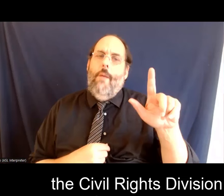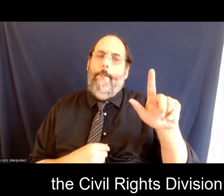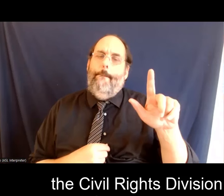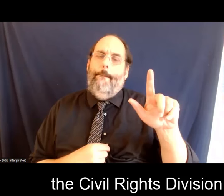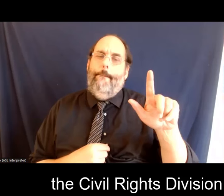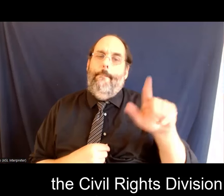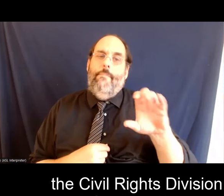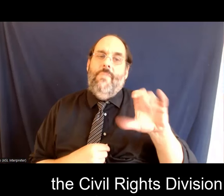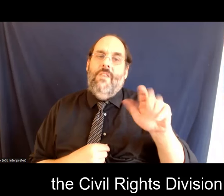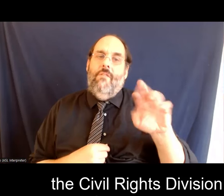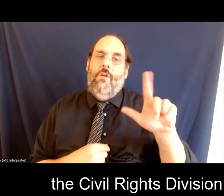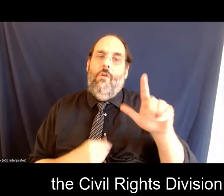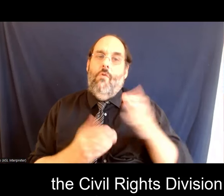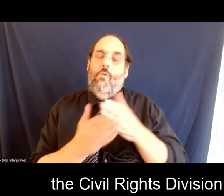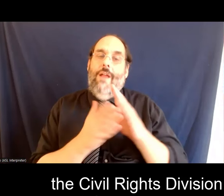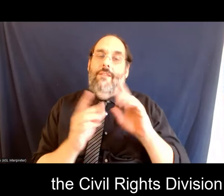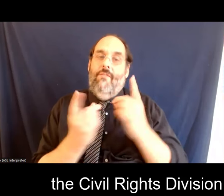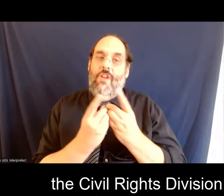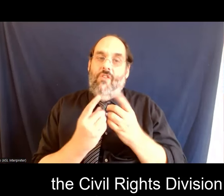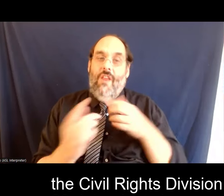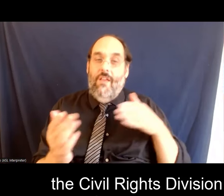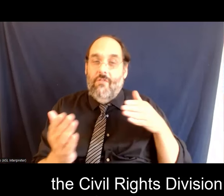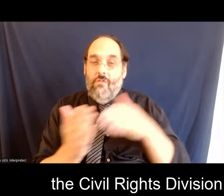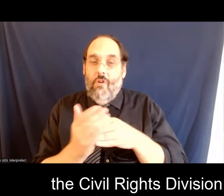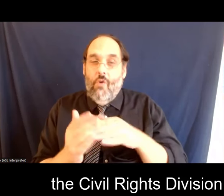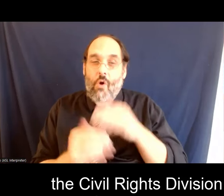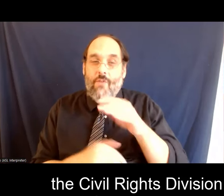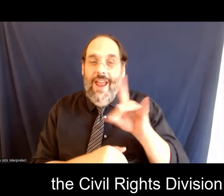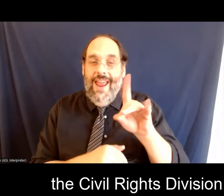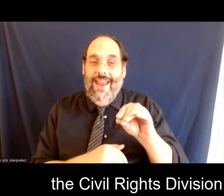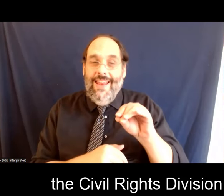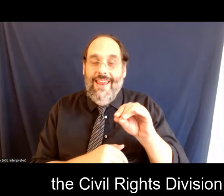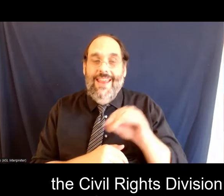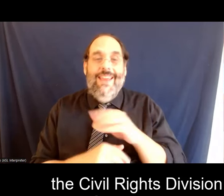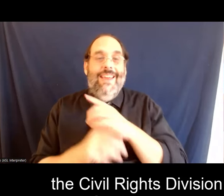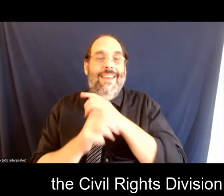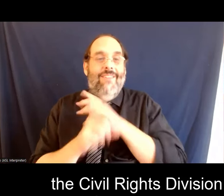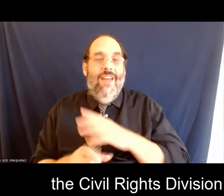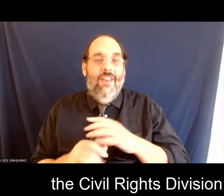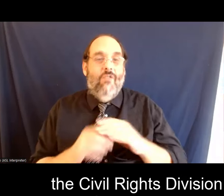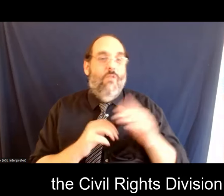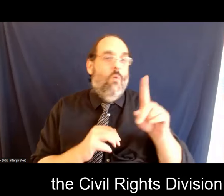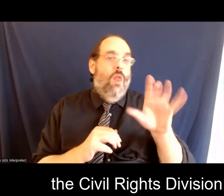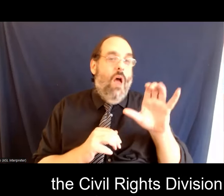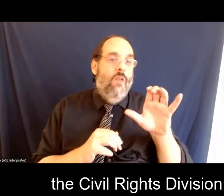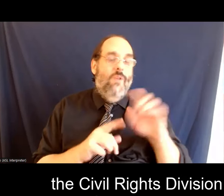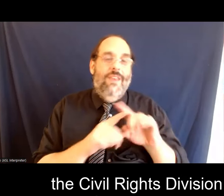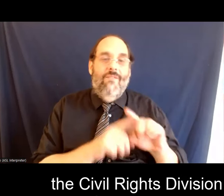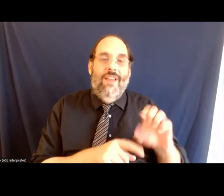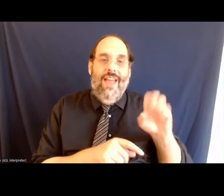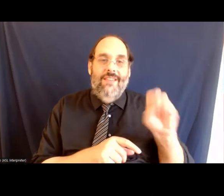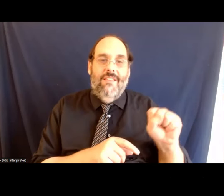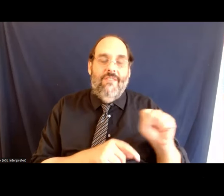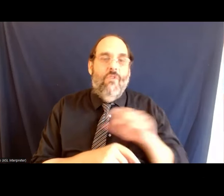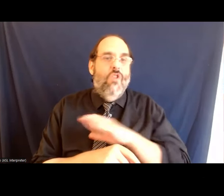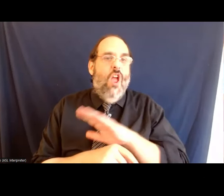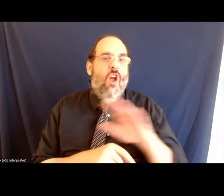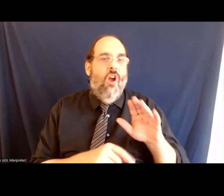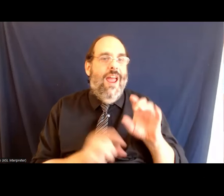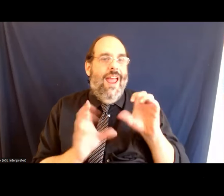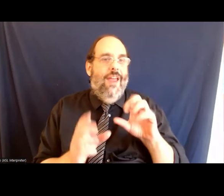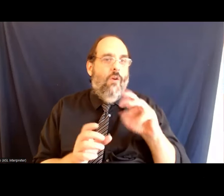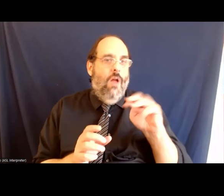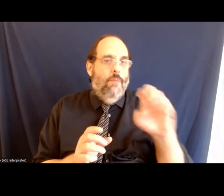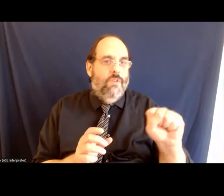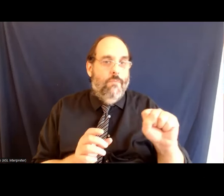the Civil Rights Division has charged more than 80 defendants and more than 100 cases for committing hate crimes. And